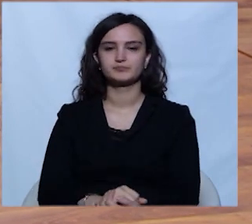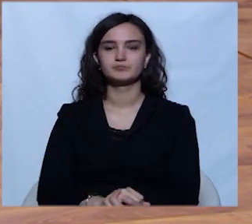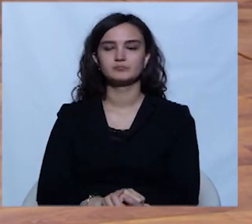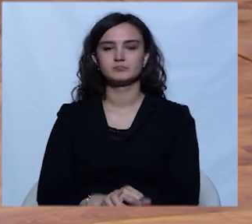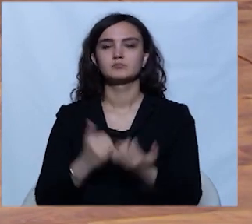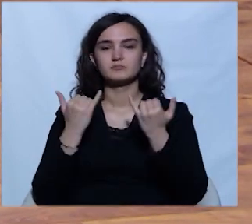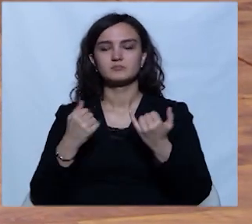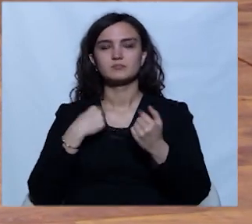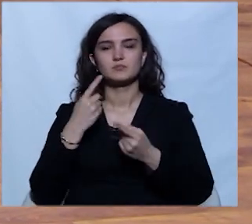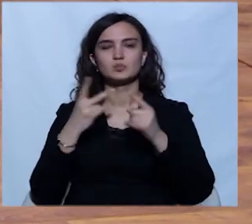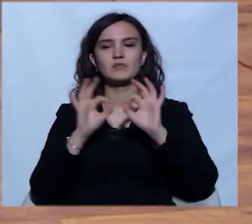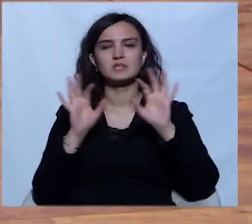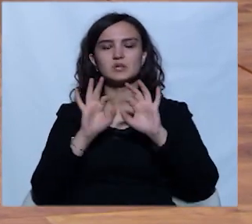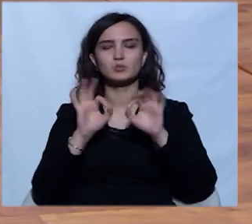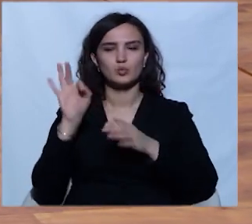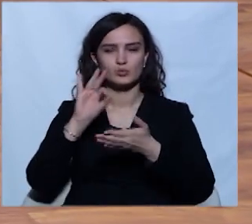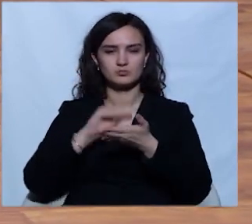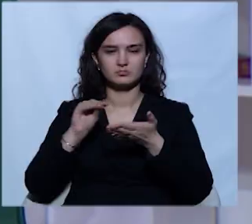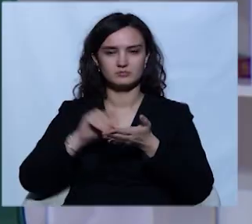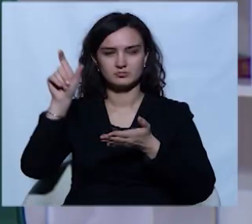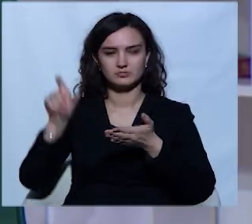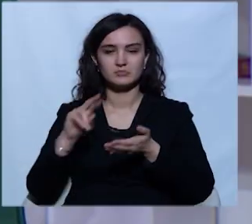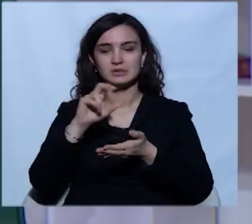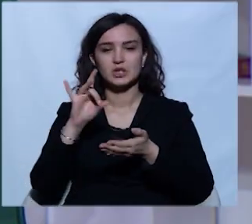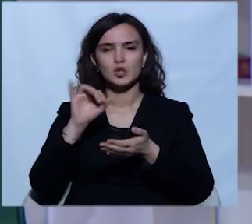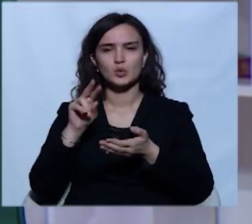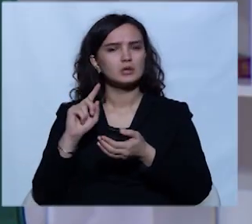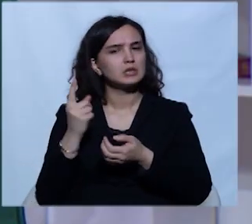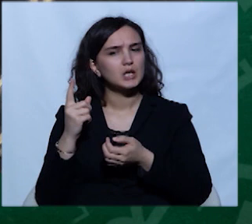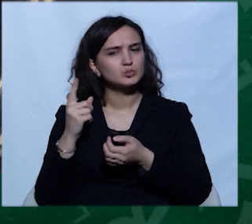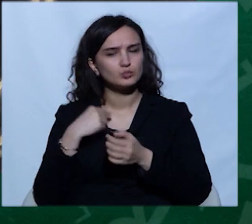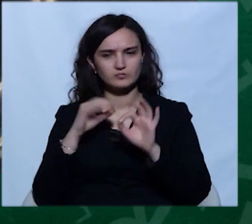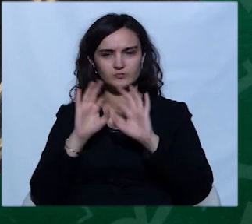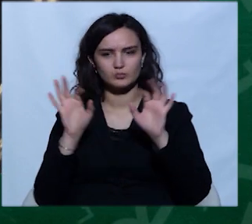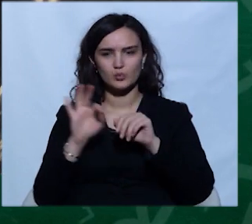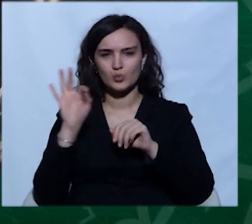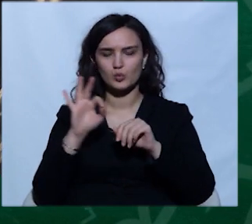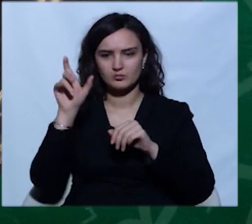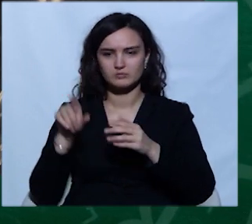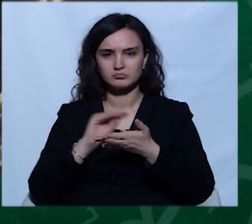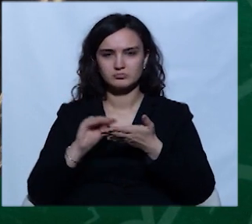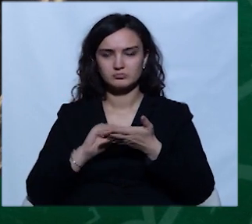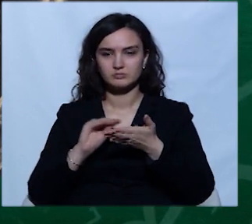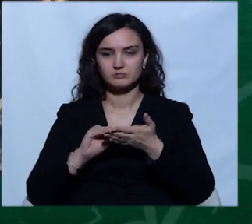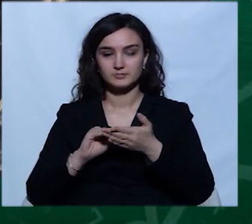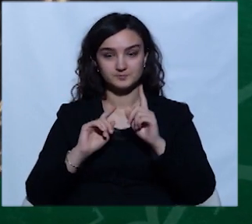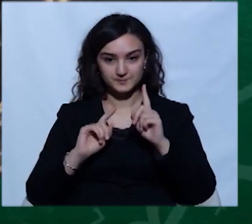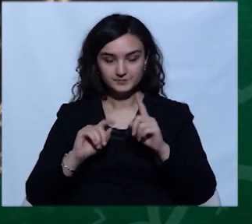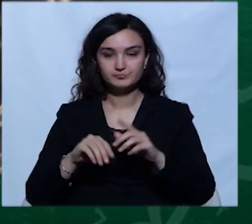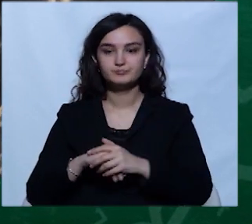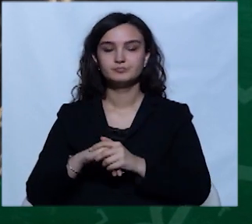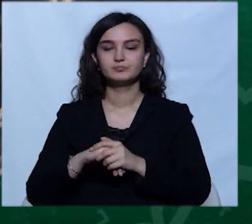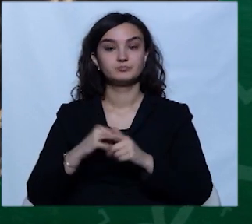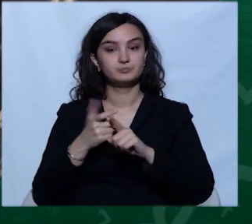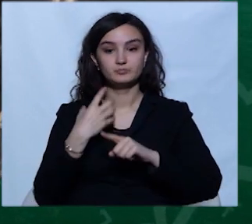Now we should talk about the author. Daryl, why do we talk about the author? Well, I think it's